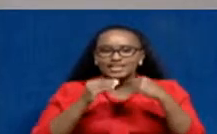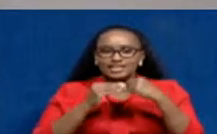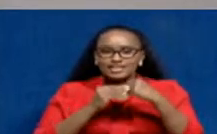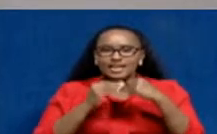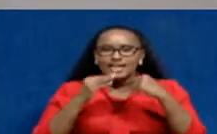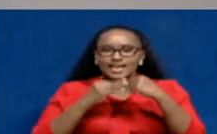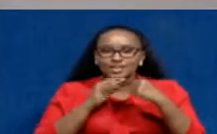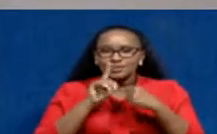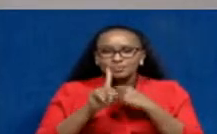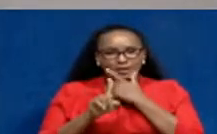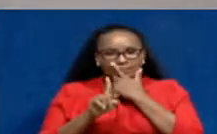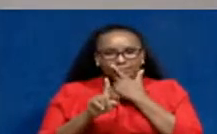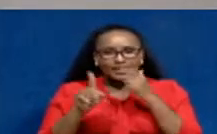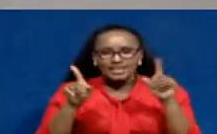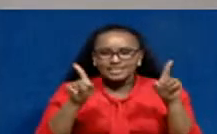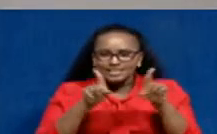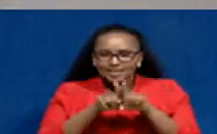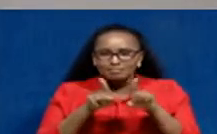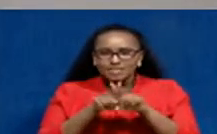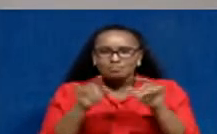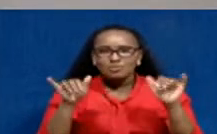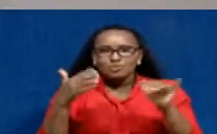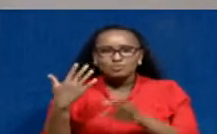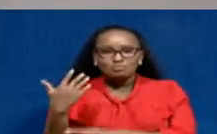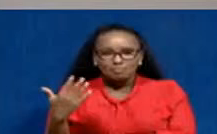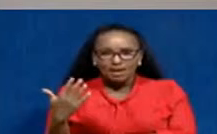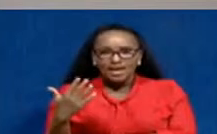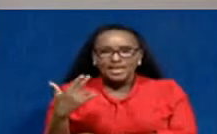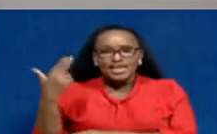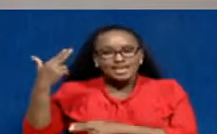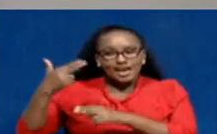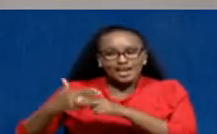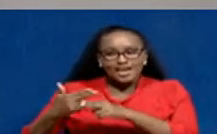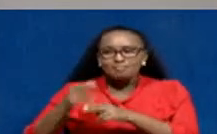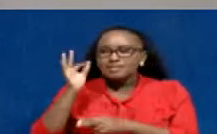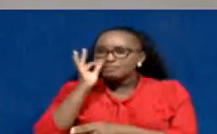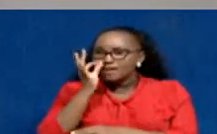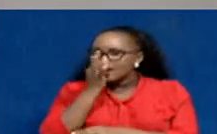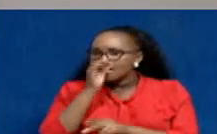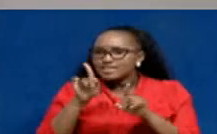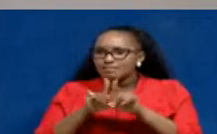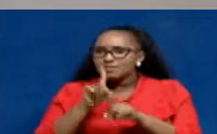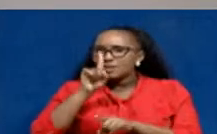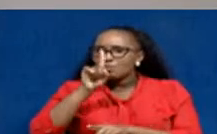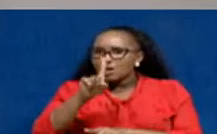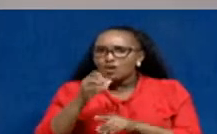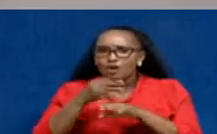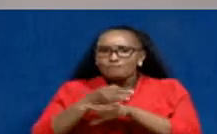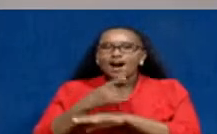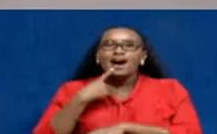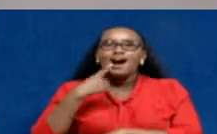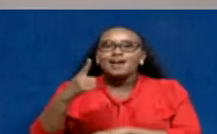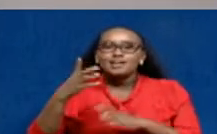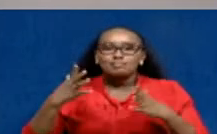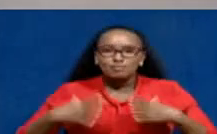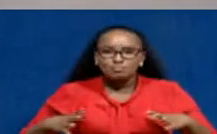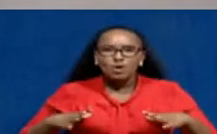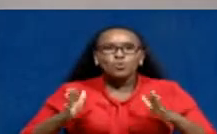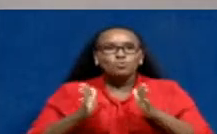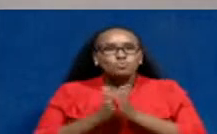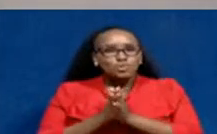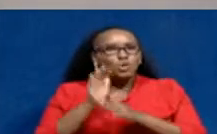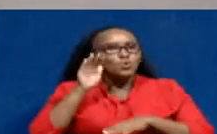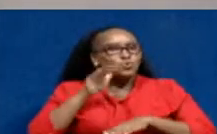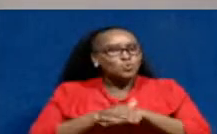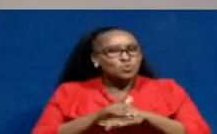1981, the same magazine named him as one amongst 100 people with